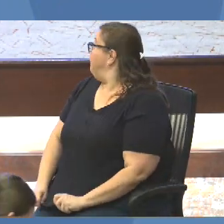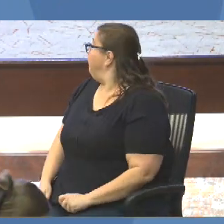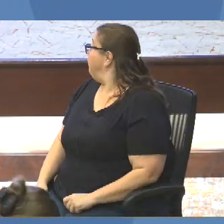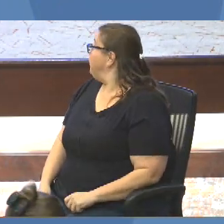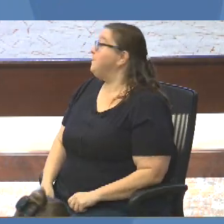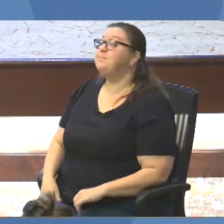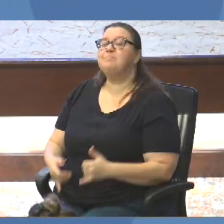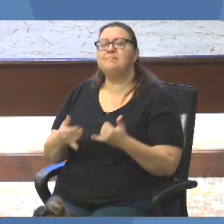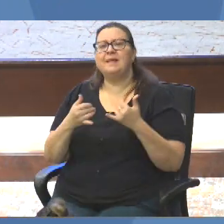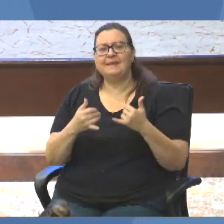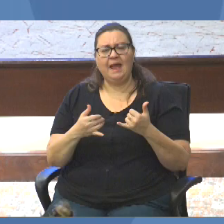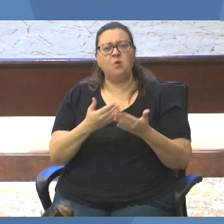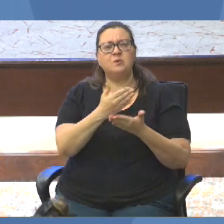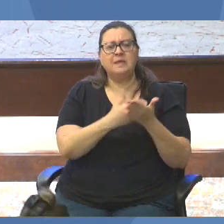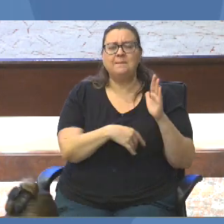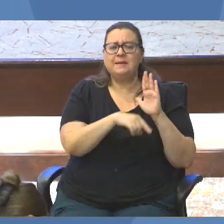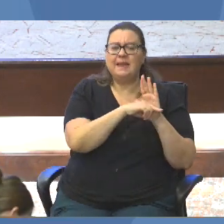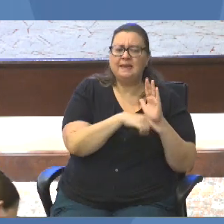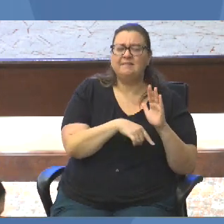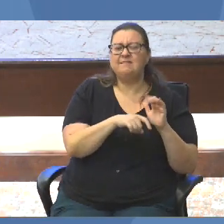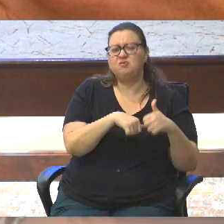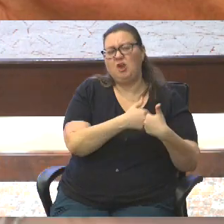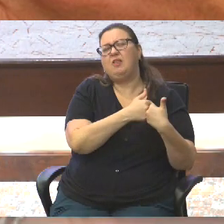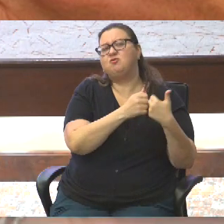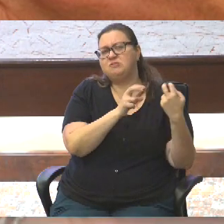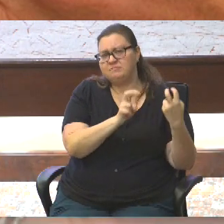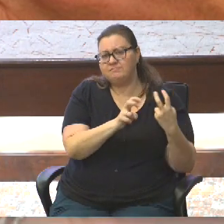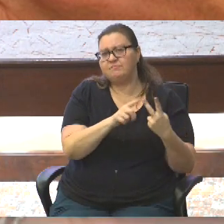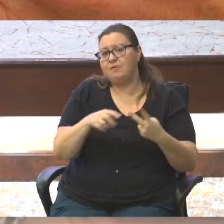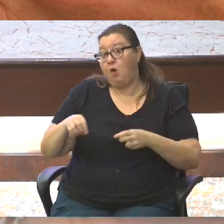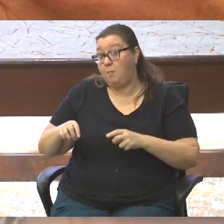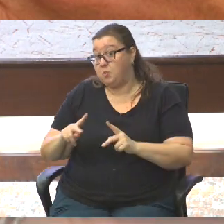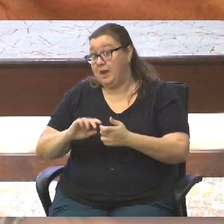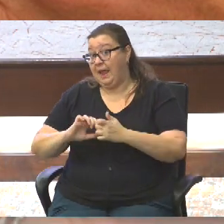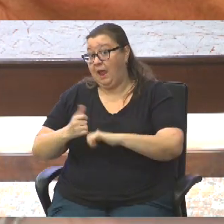Next, I want to talk about a few challenges we face and some opportunities.